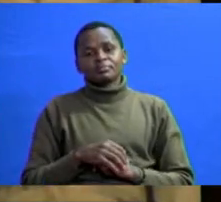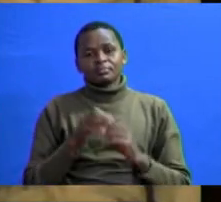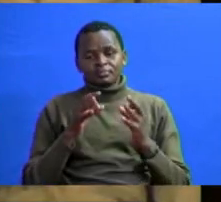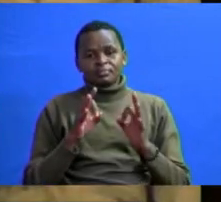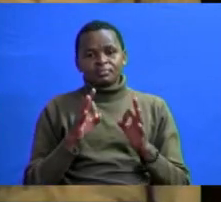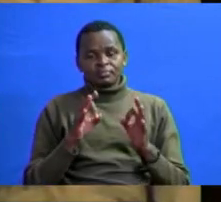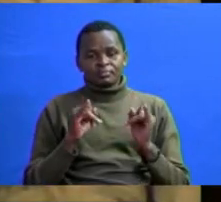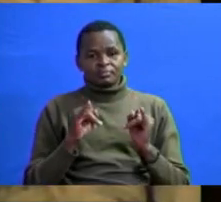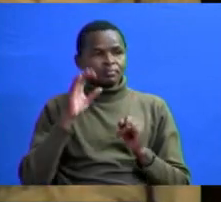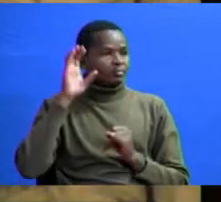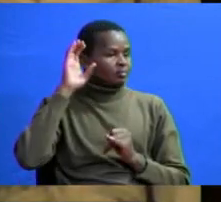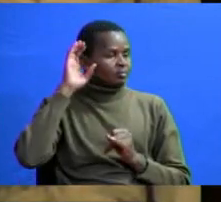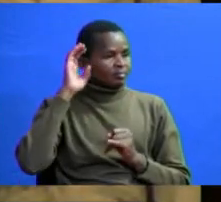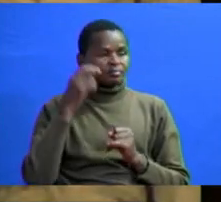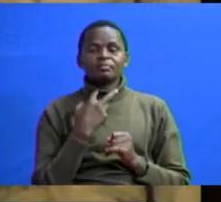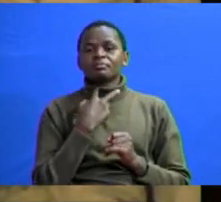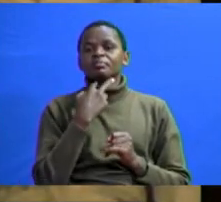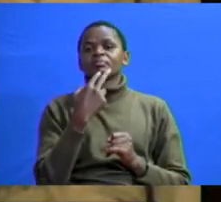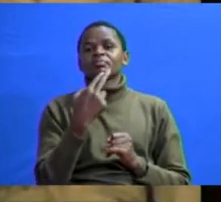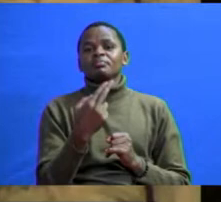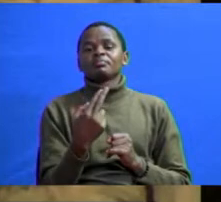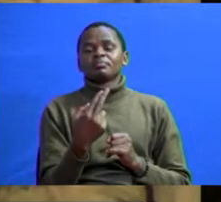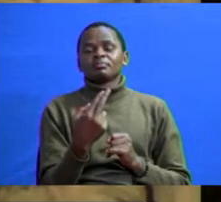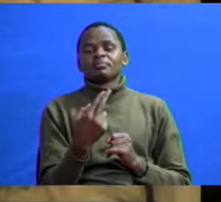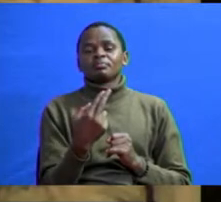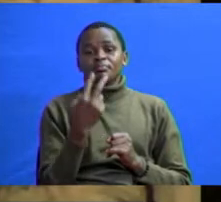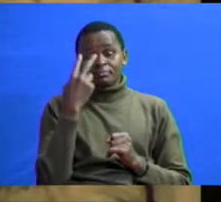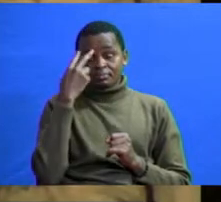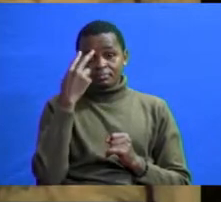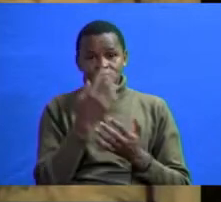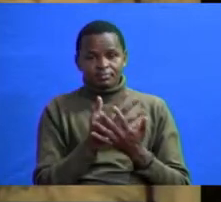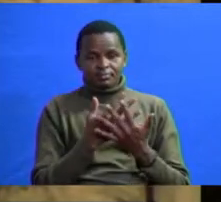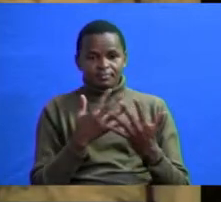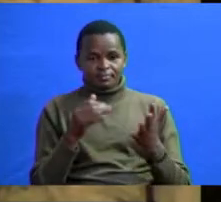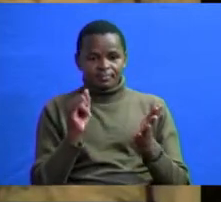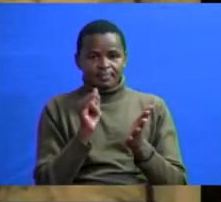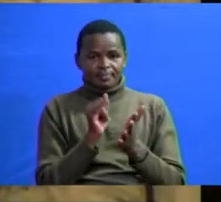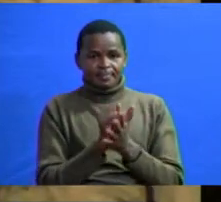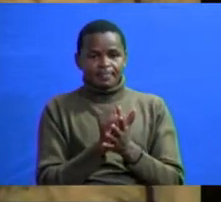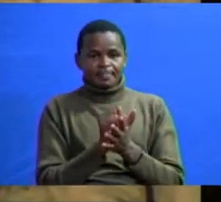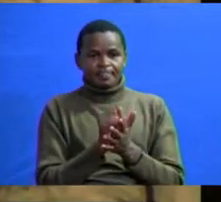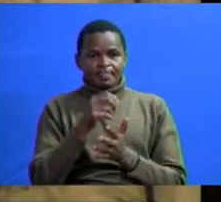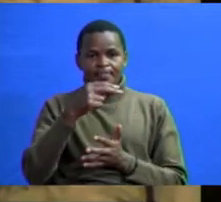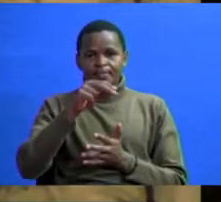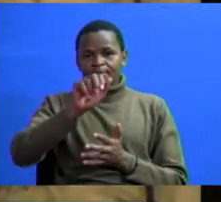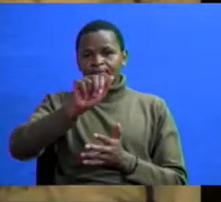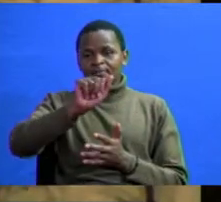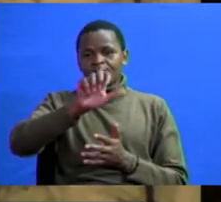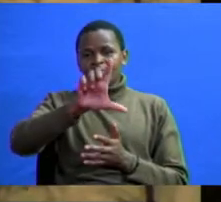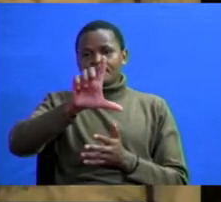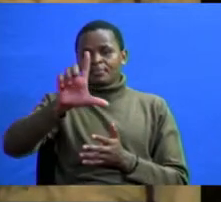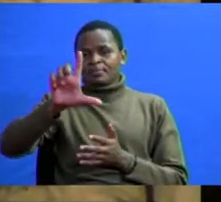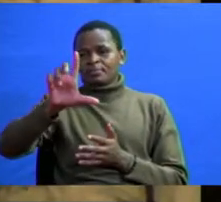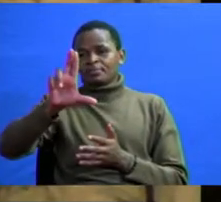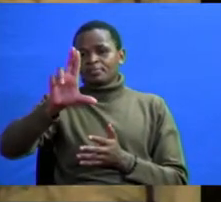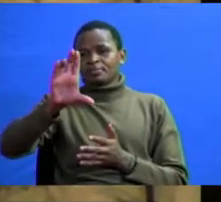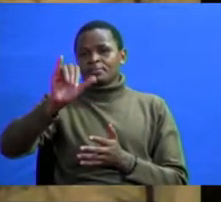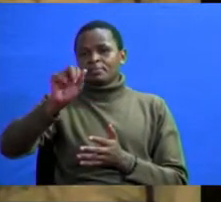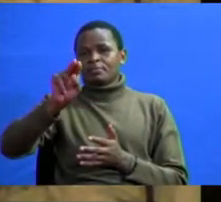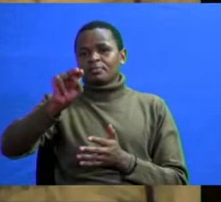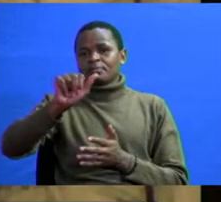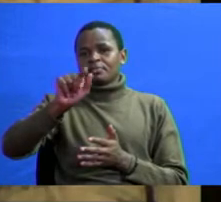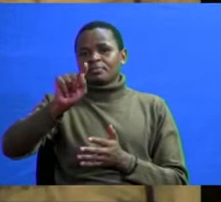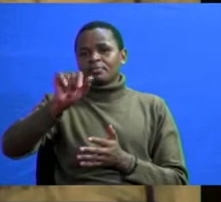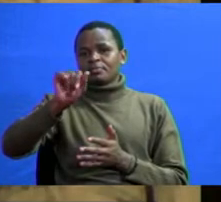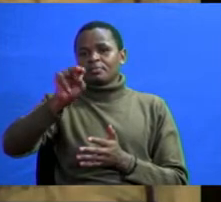now hearing voices or seeing things, things that we call hallucination, you'll be seeing things